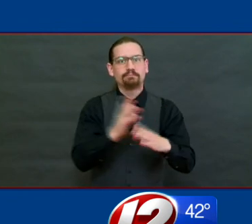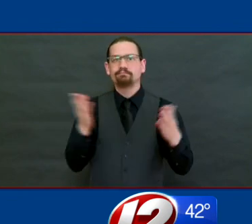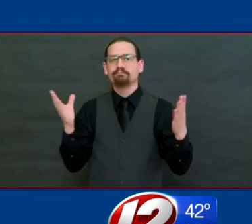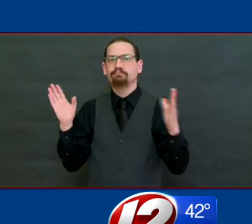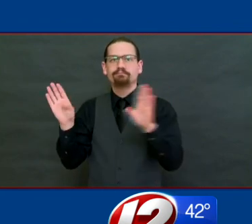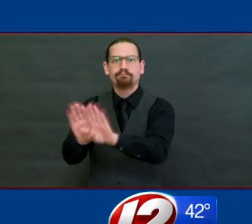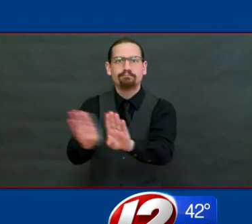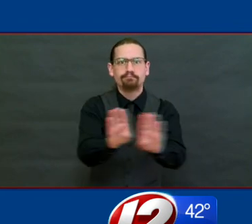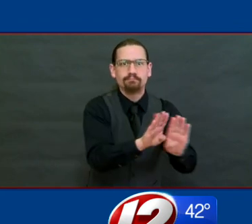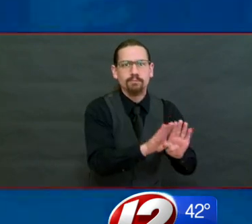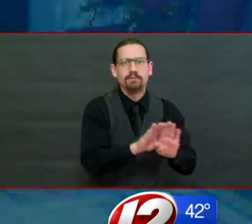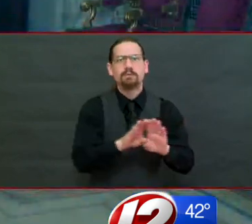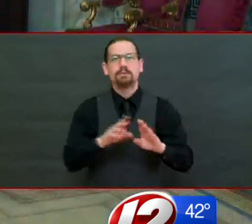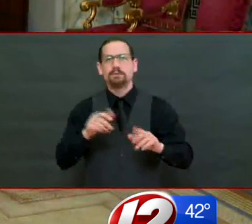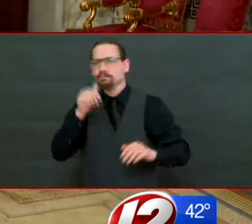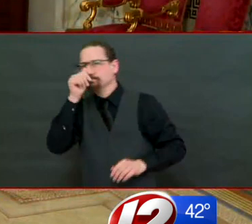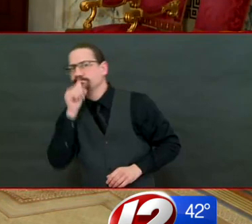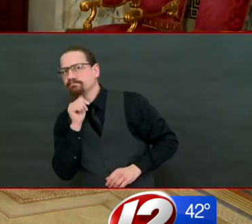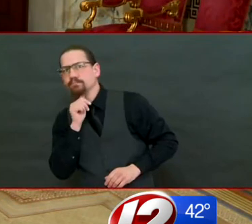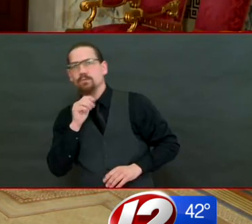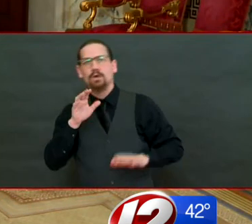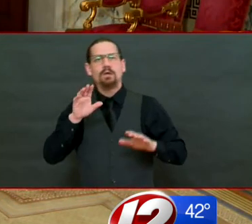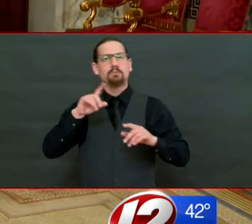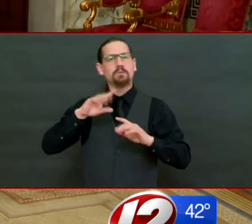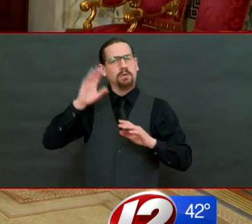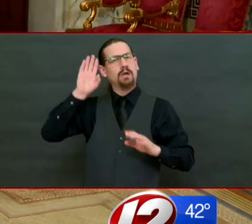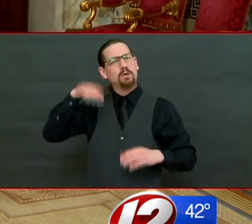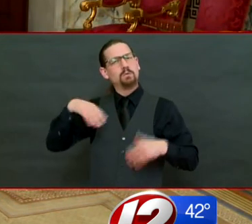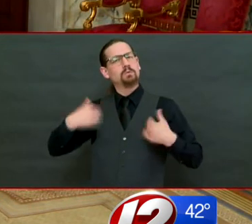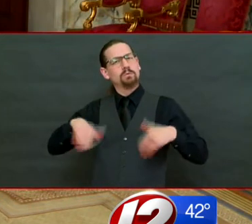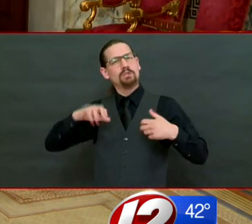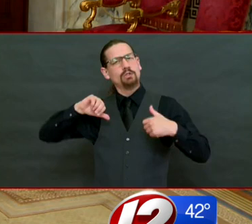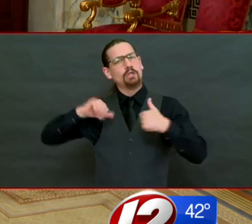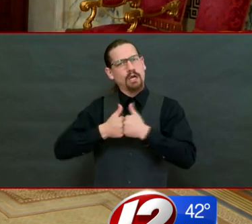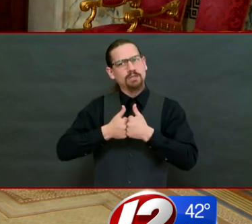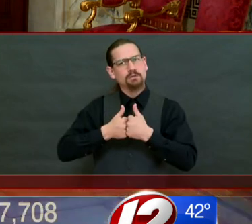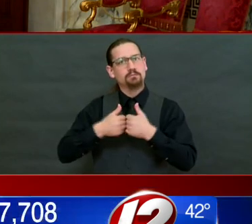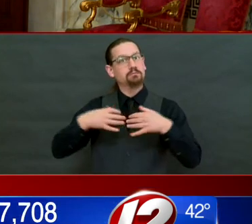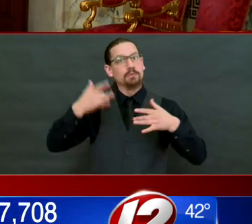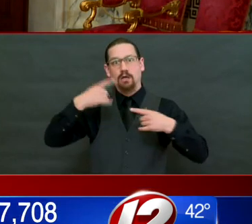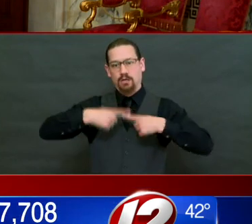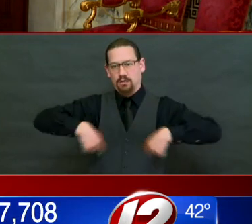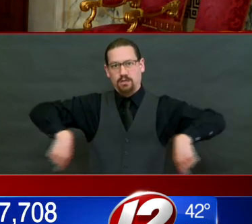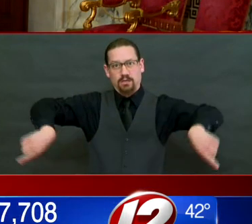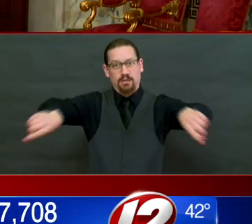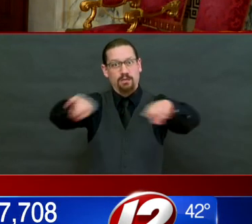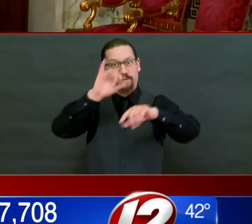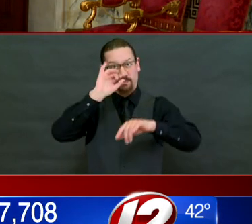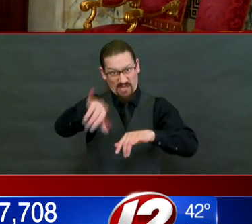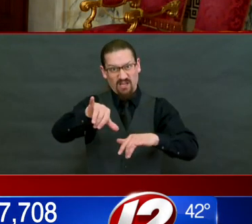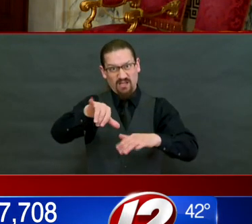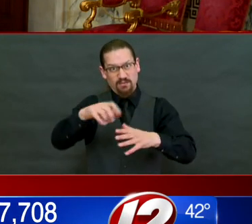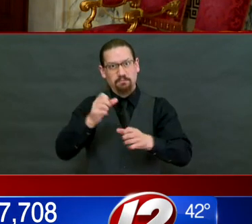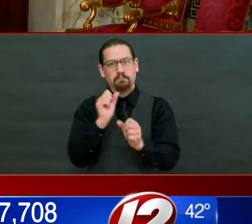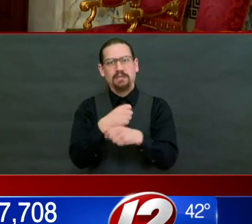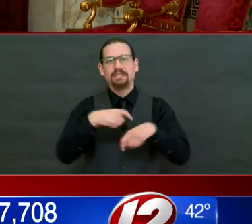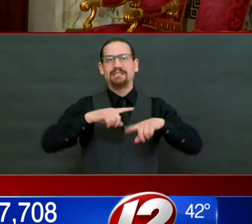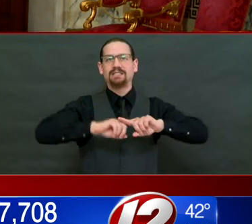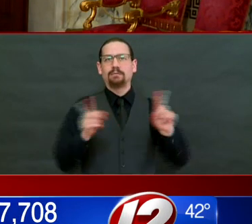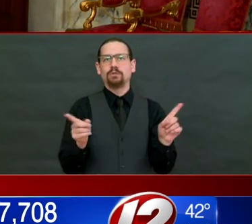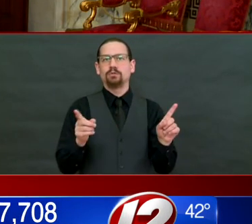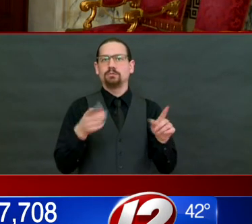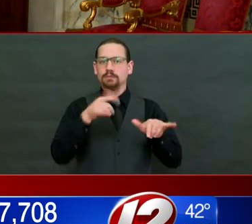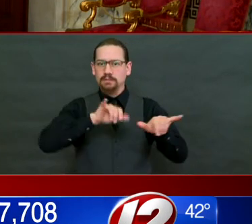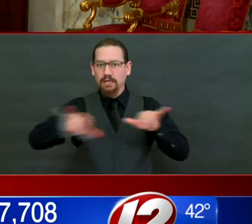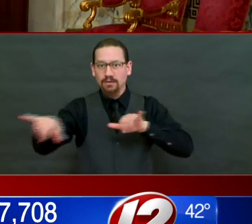personally, you know, responsible for having contributed to these great results. And the fact that we haven't seen the